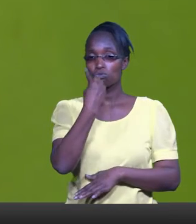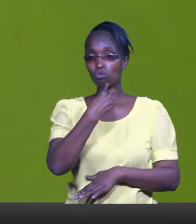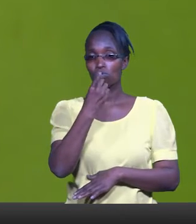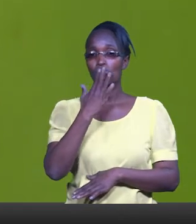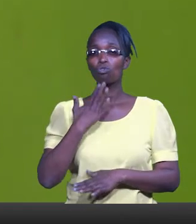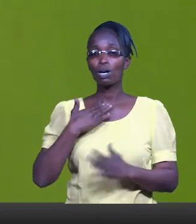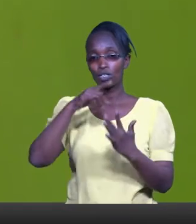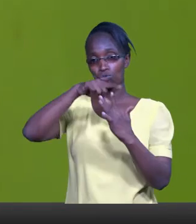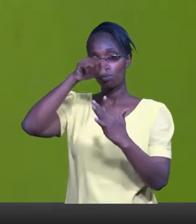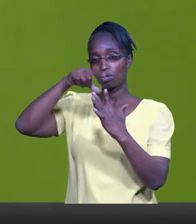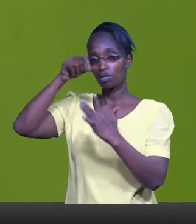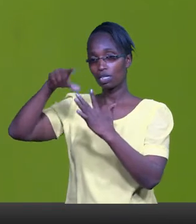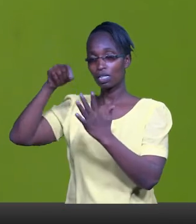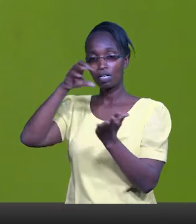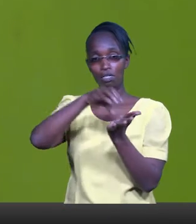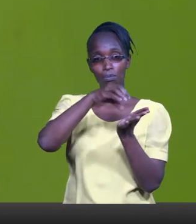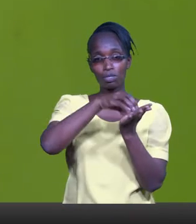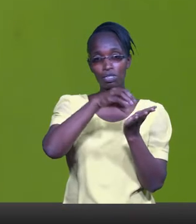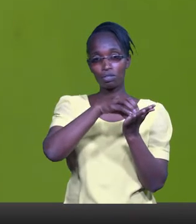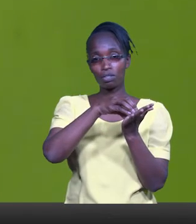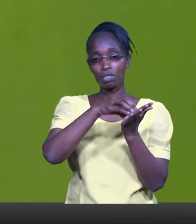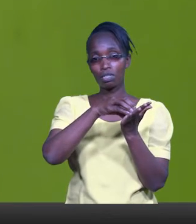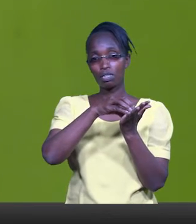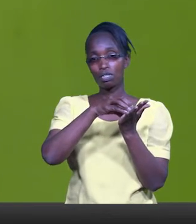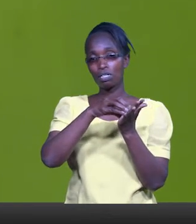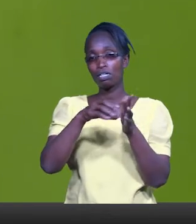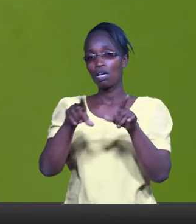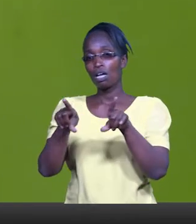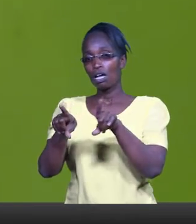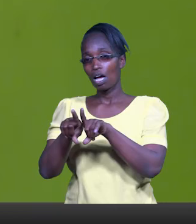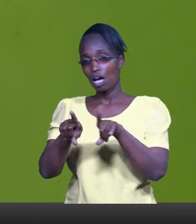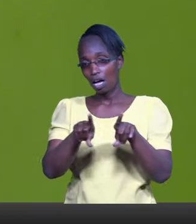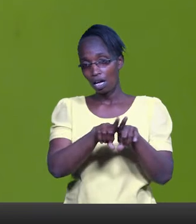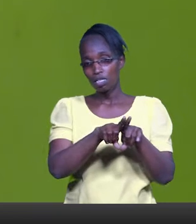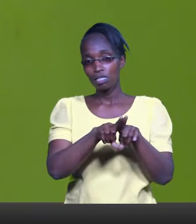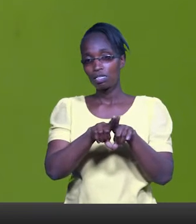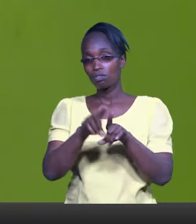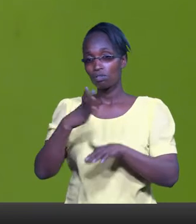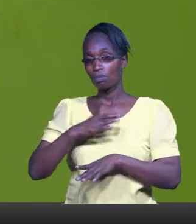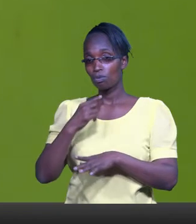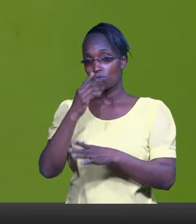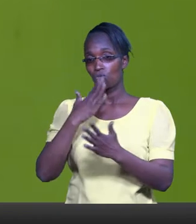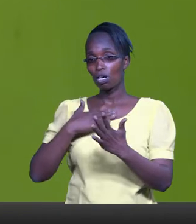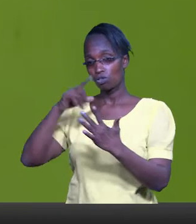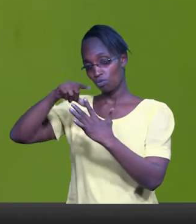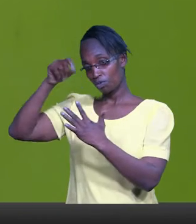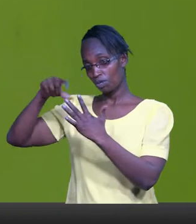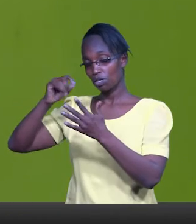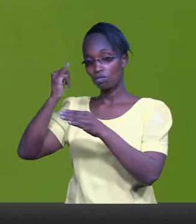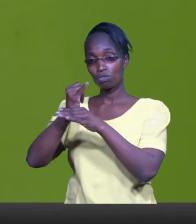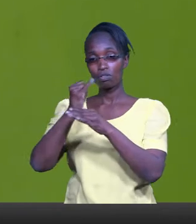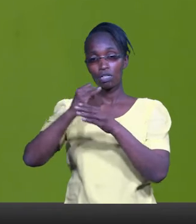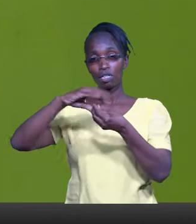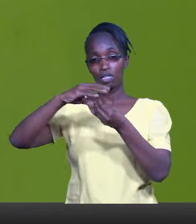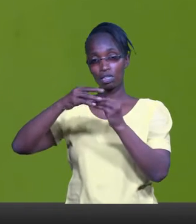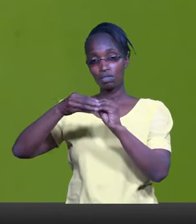want to prioritize positions as to us who are, want to prioritize